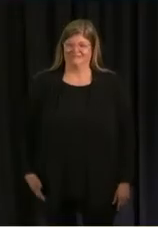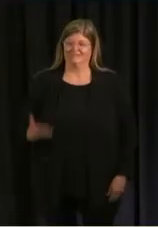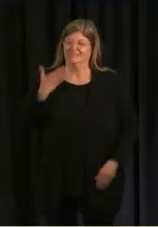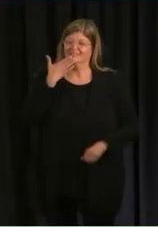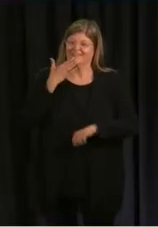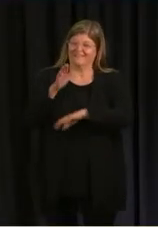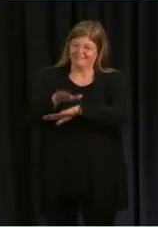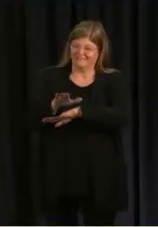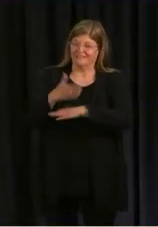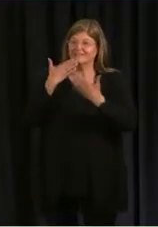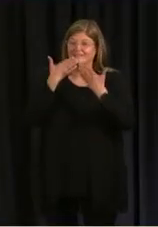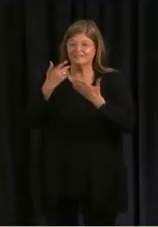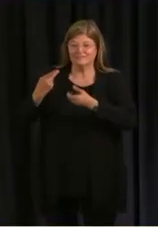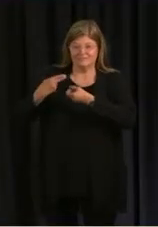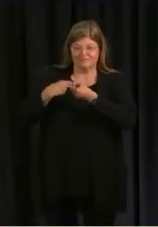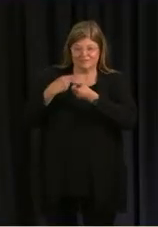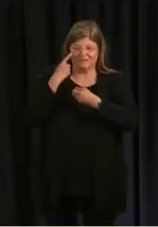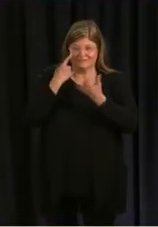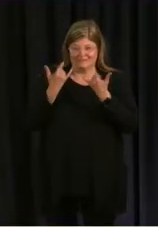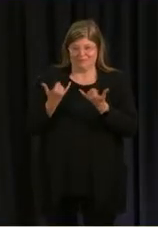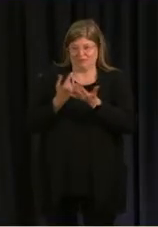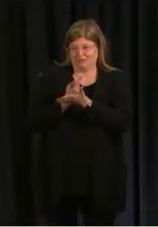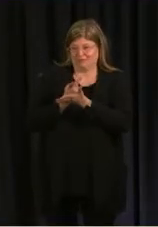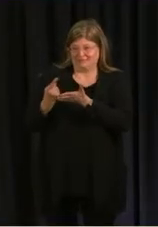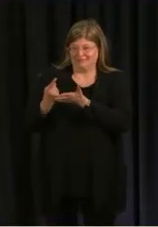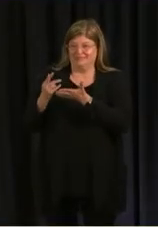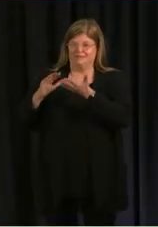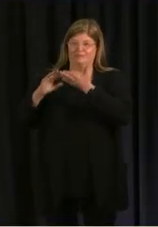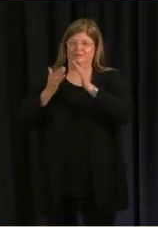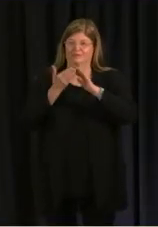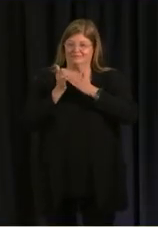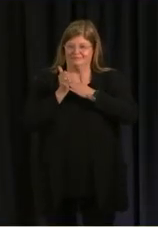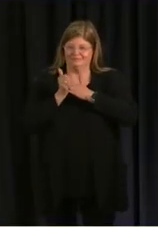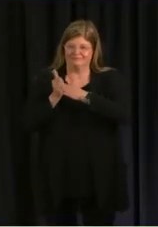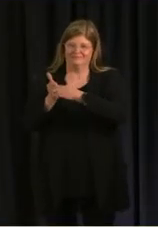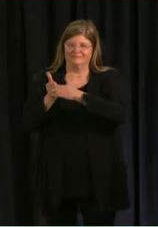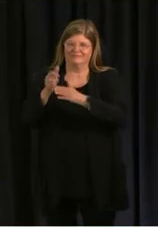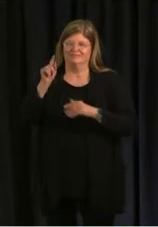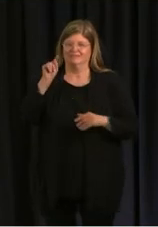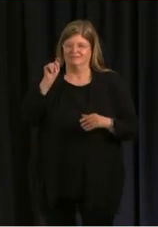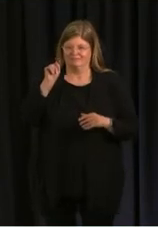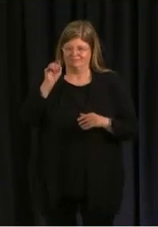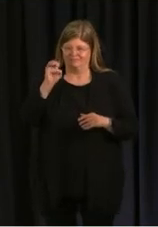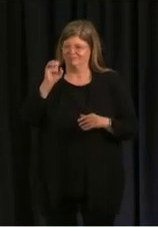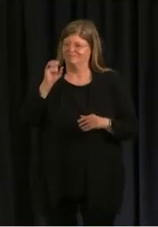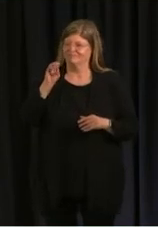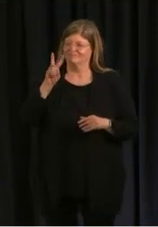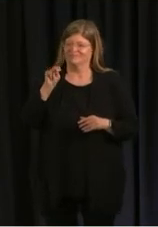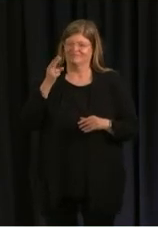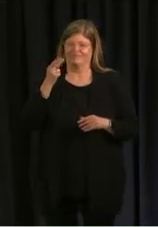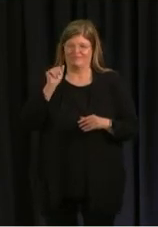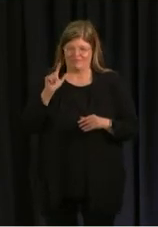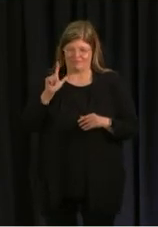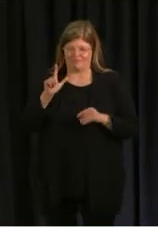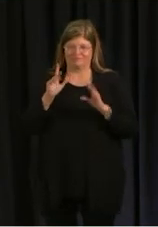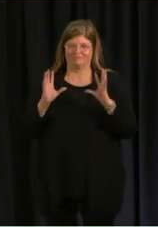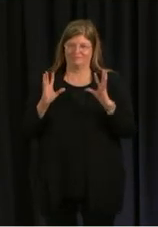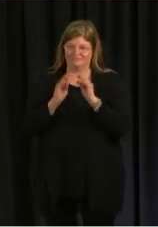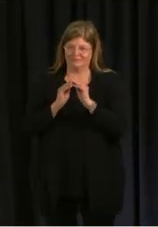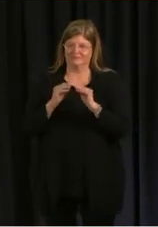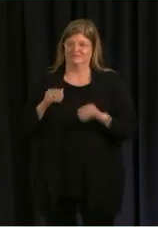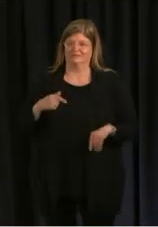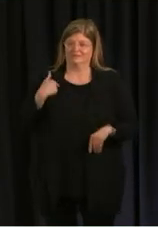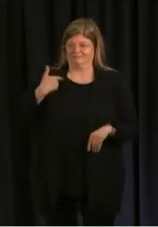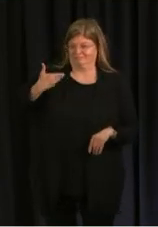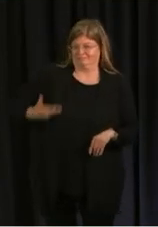and thank you for joining us for this week's Community Leader Town Hall. My name is Tomas Talamonte, Deputy Chief of Staff to Mayor Muriel Bowser,